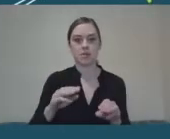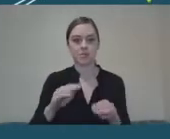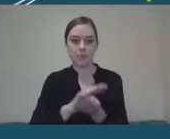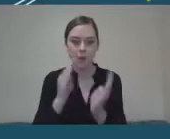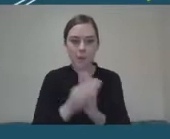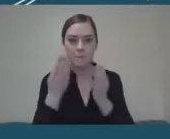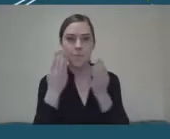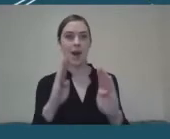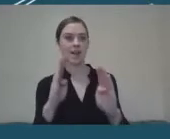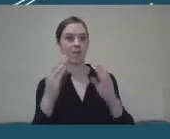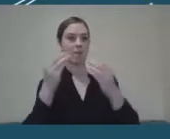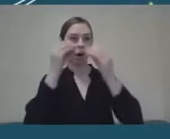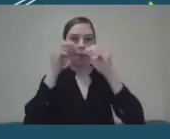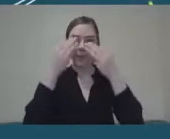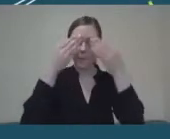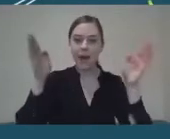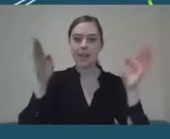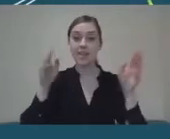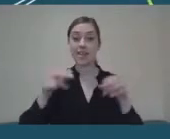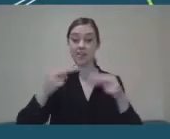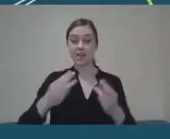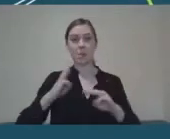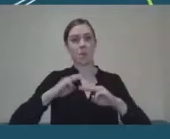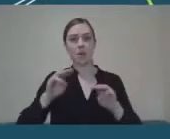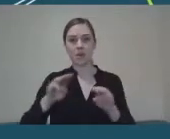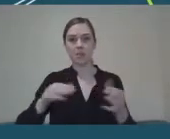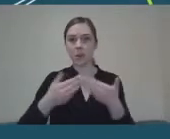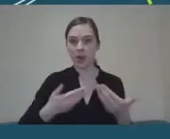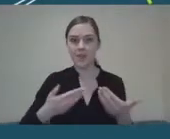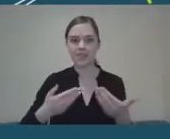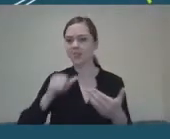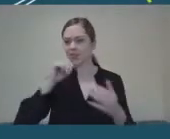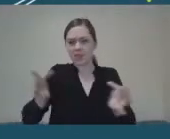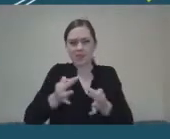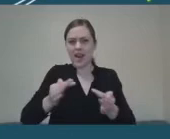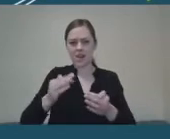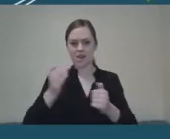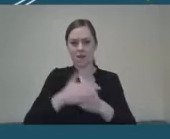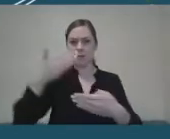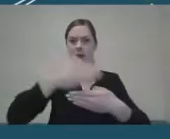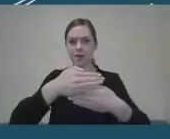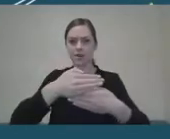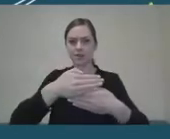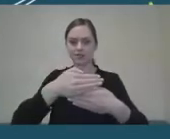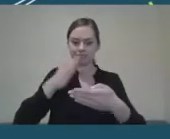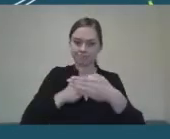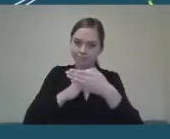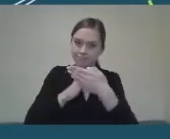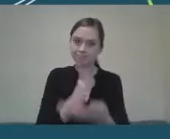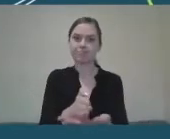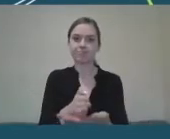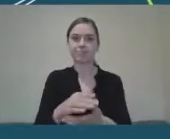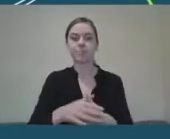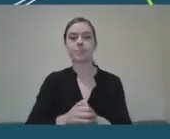need more people to just not be afraid of any barrier that's put in place. When I actually went back